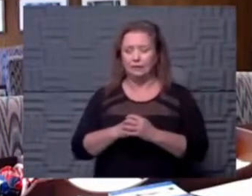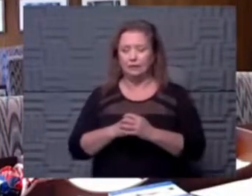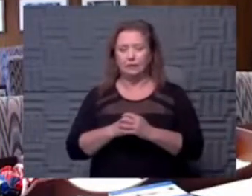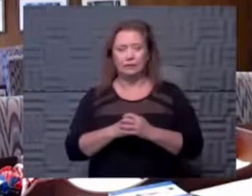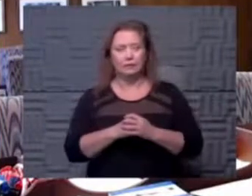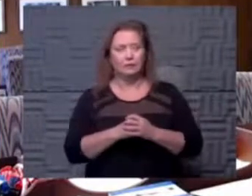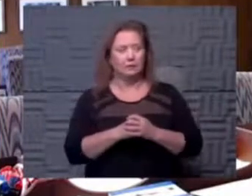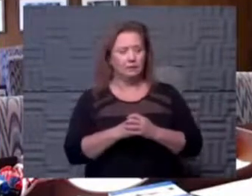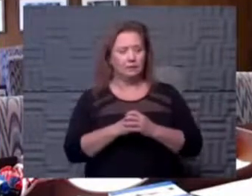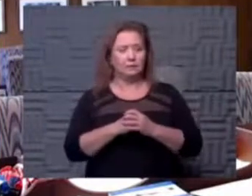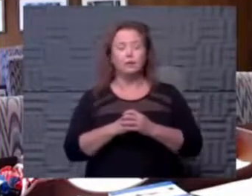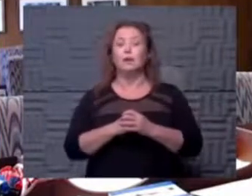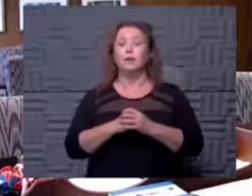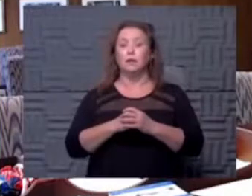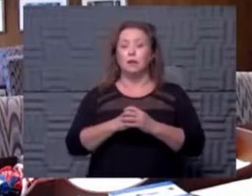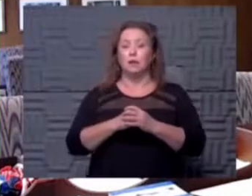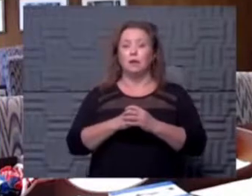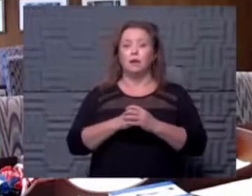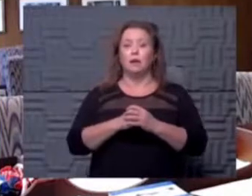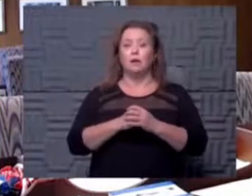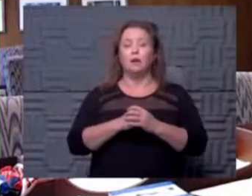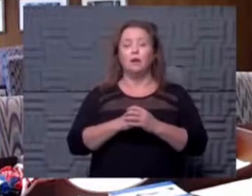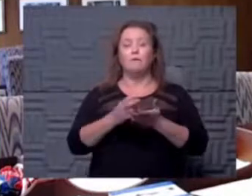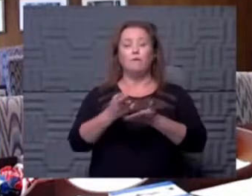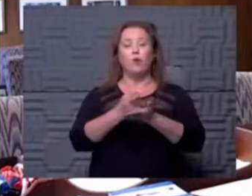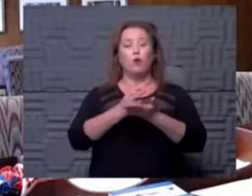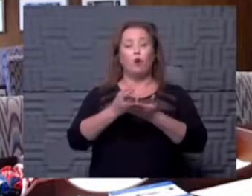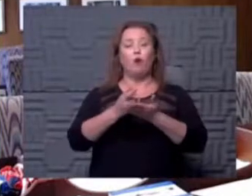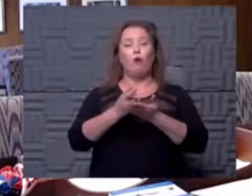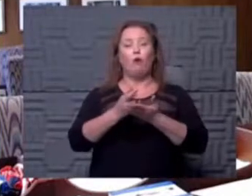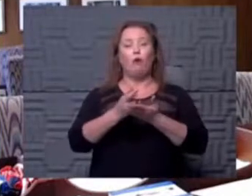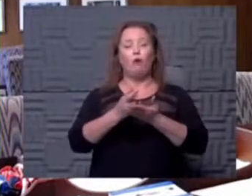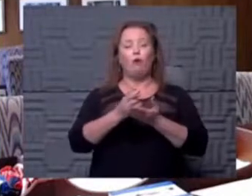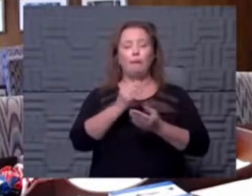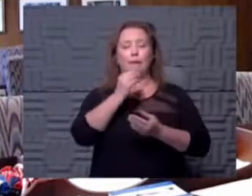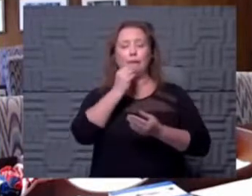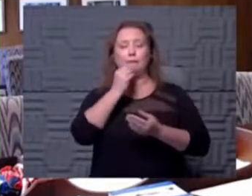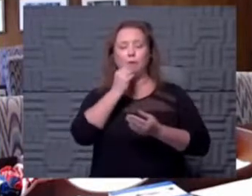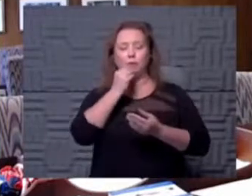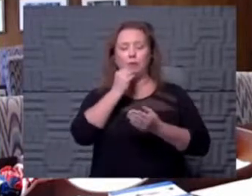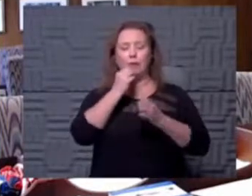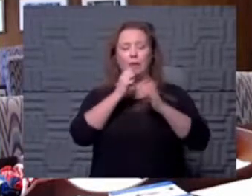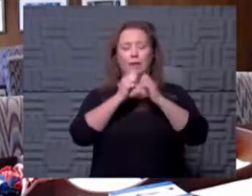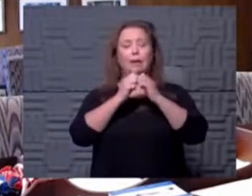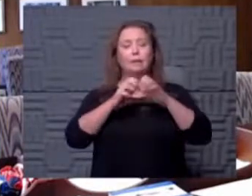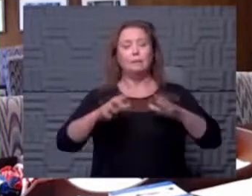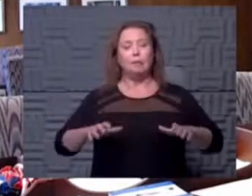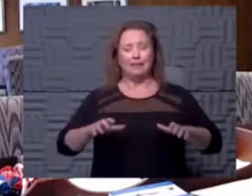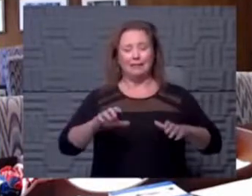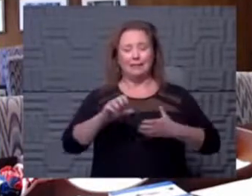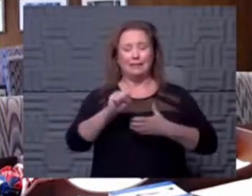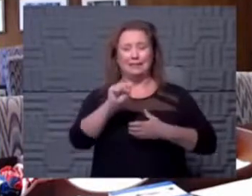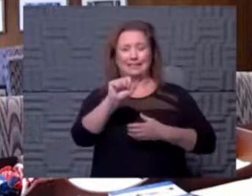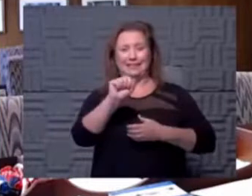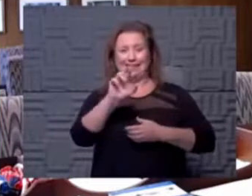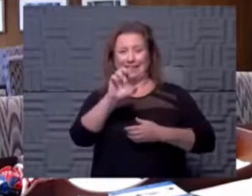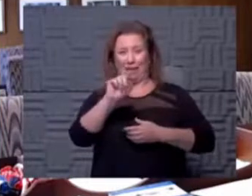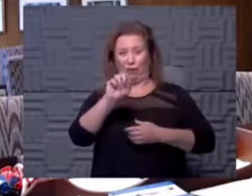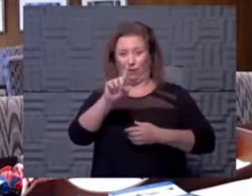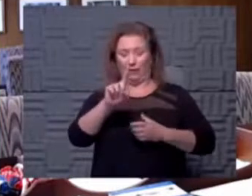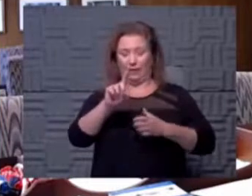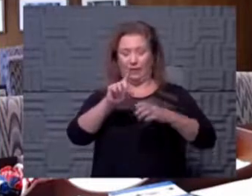Well, what we do for Holy Communion, the Blessed Sacrament is covered the entire time during the